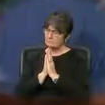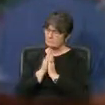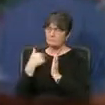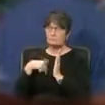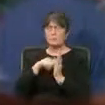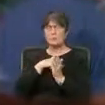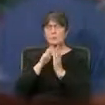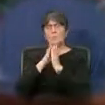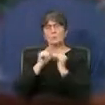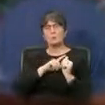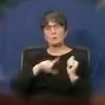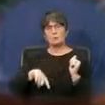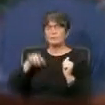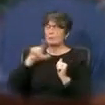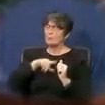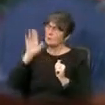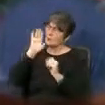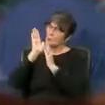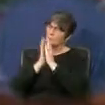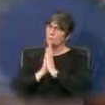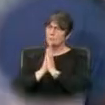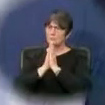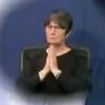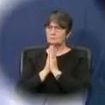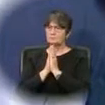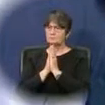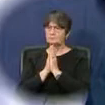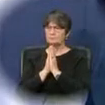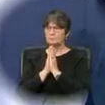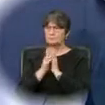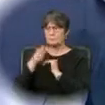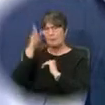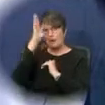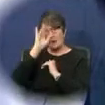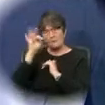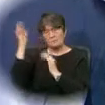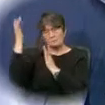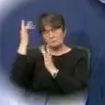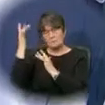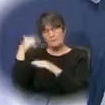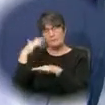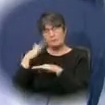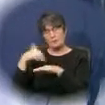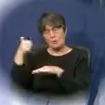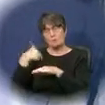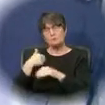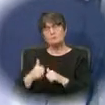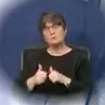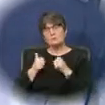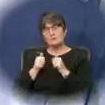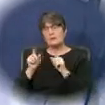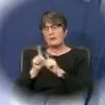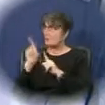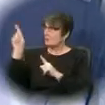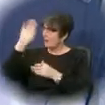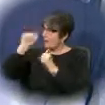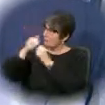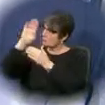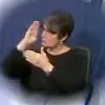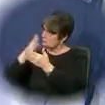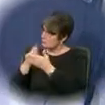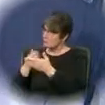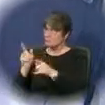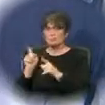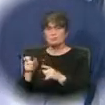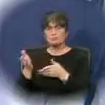We pray to the Lord. Lord, hear our prayer. God of mercy, you call us to live as your Son lived, in